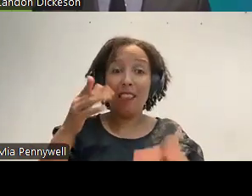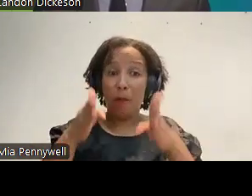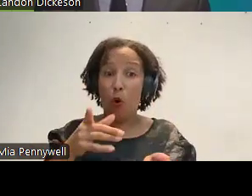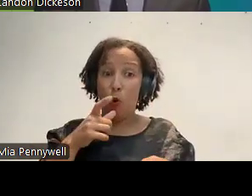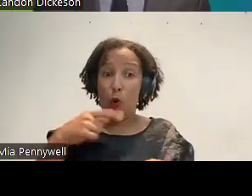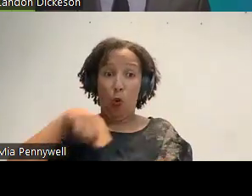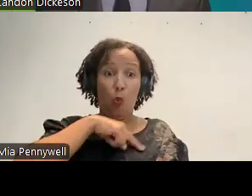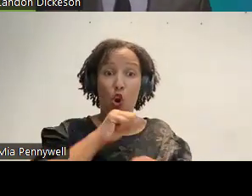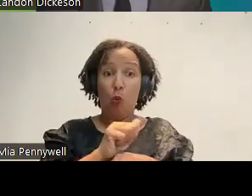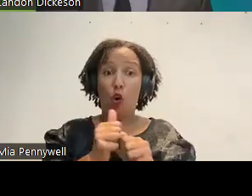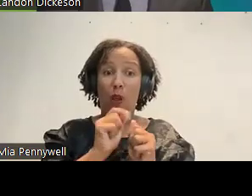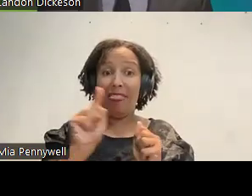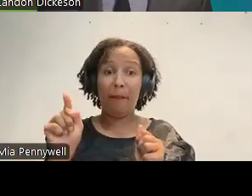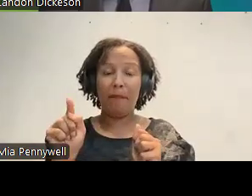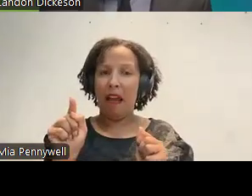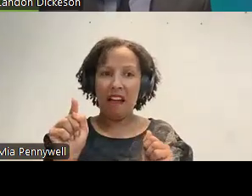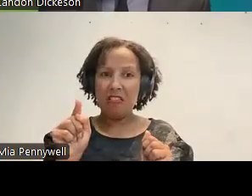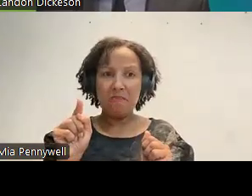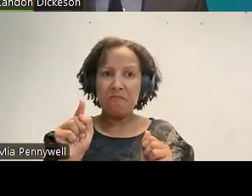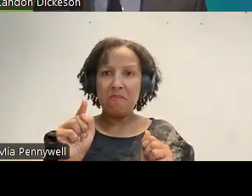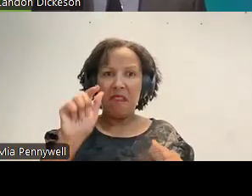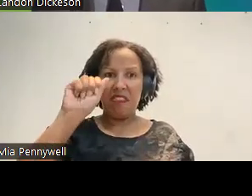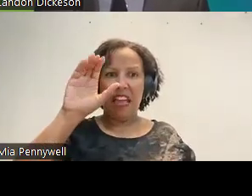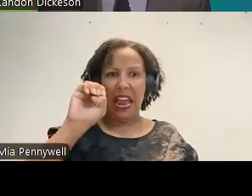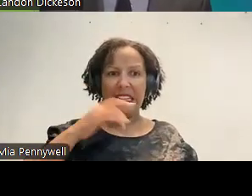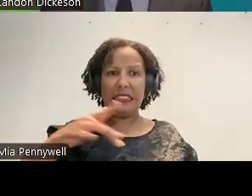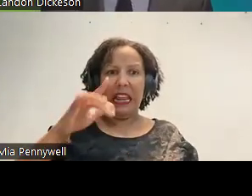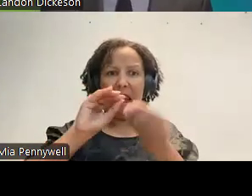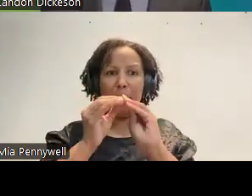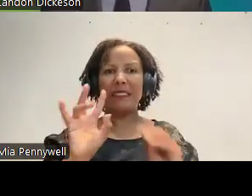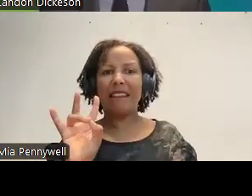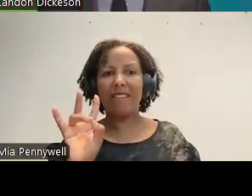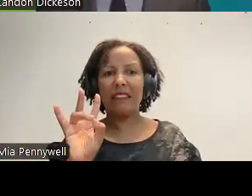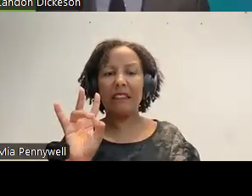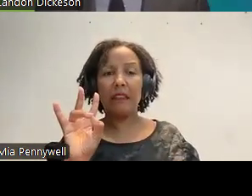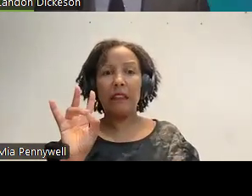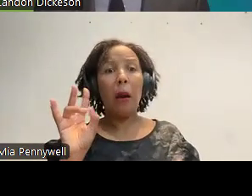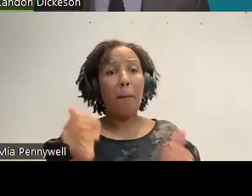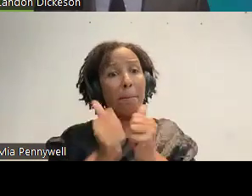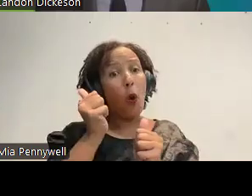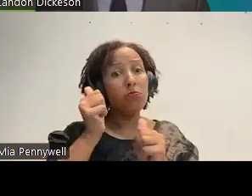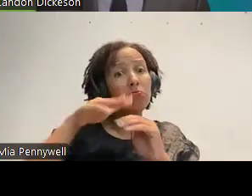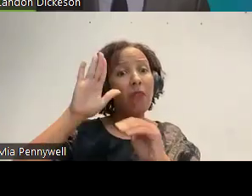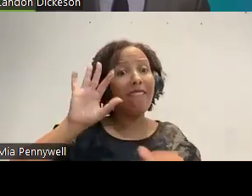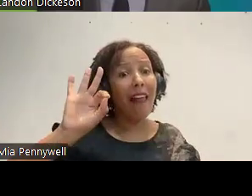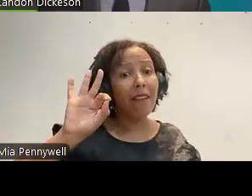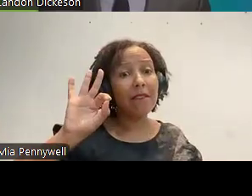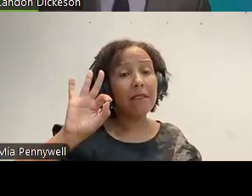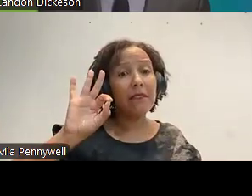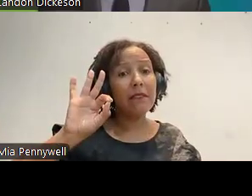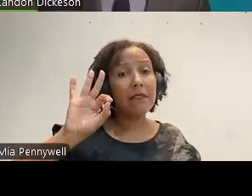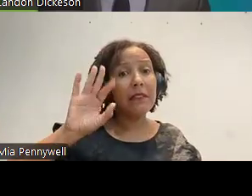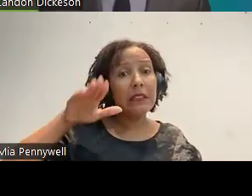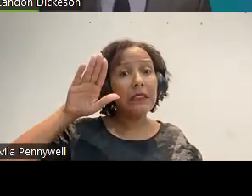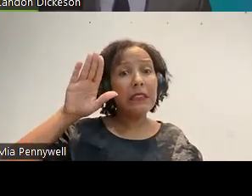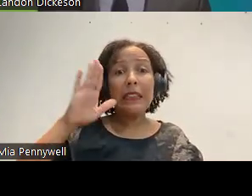haven't seen one person with an ACE less than 7. Most of them have 9 plus. And there are many elements that are not even